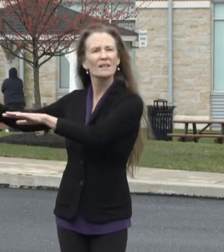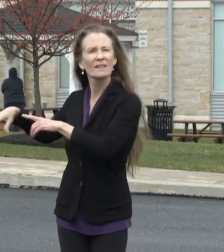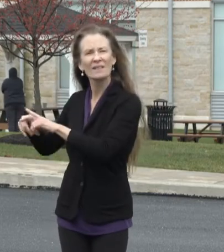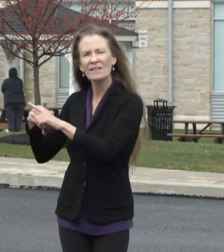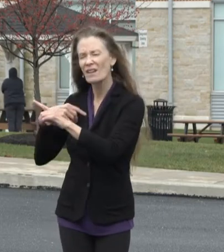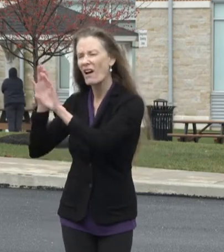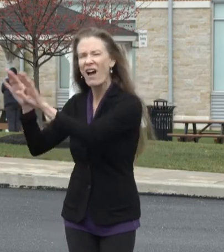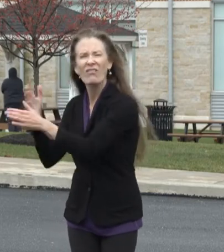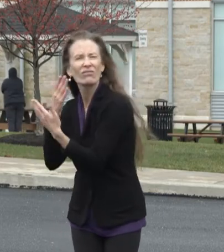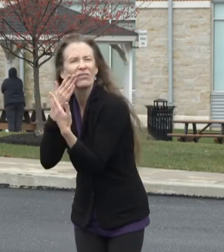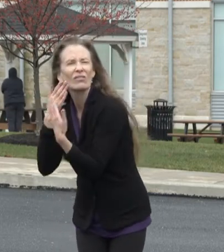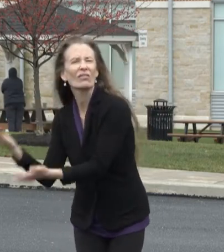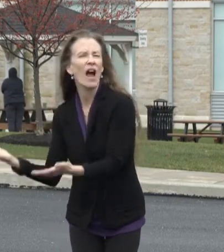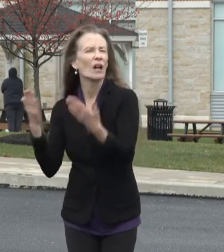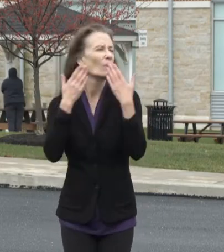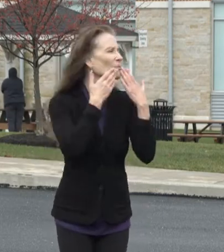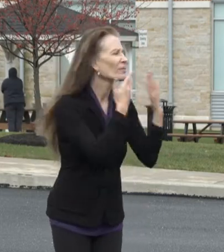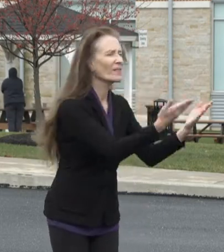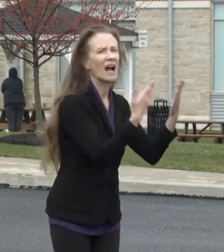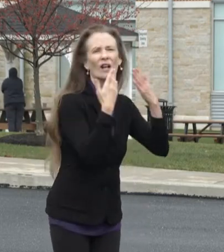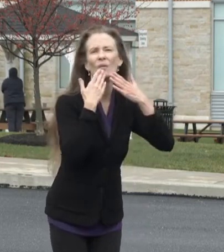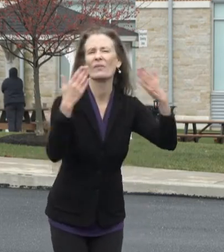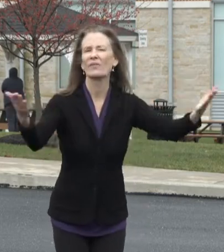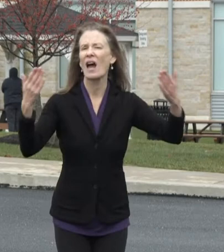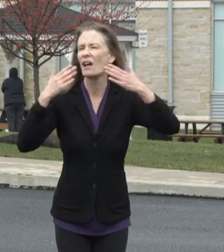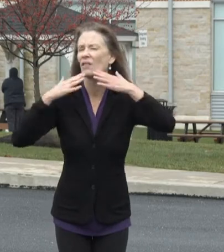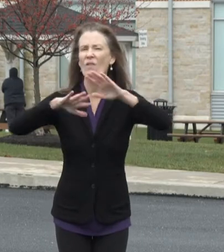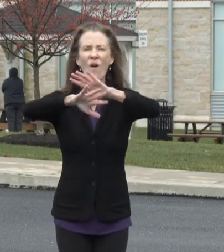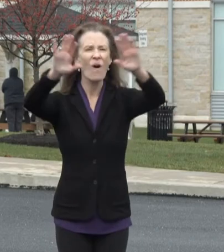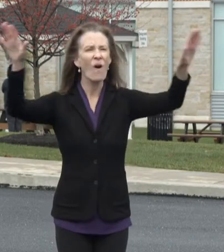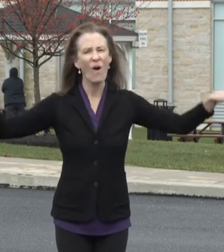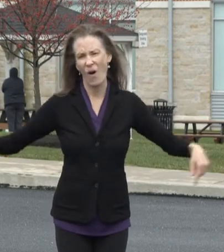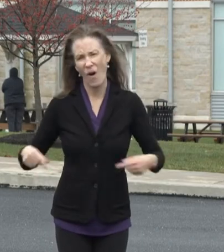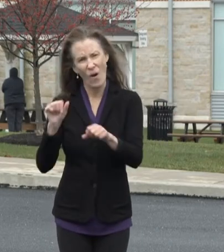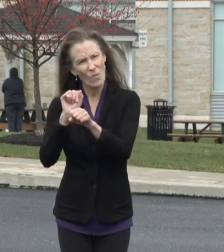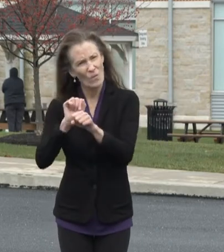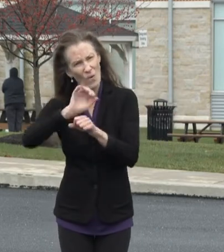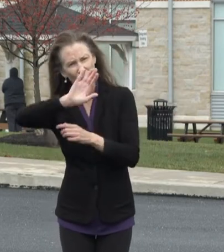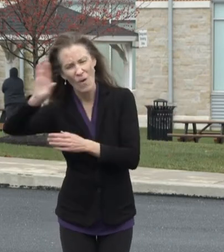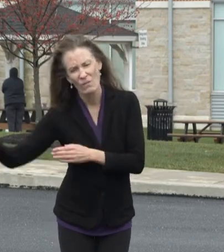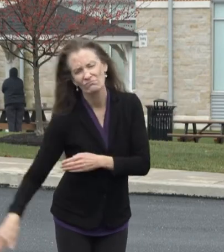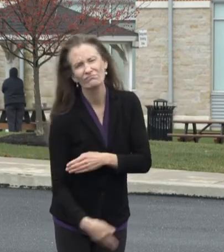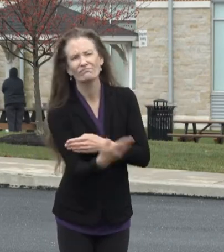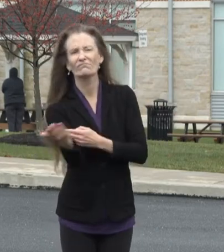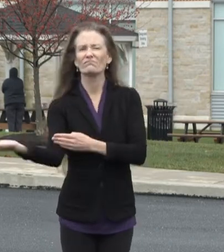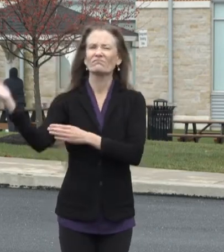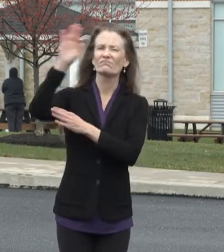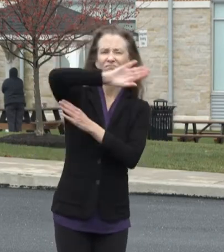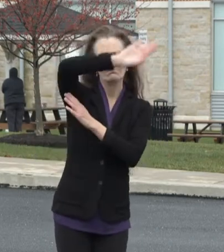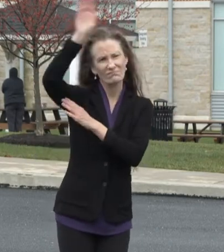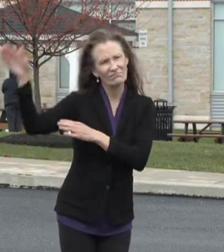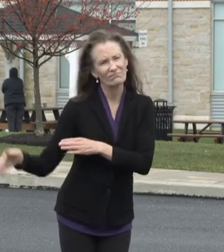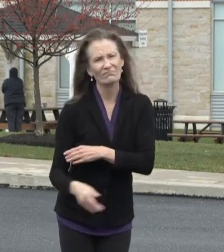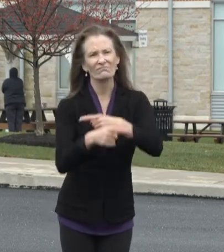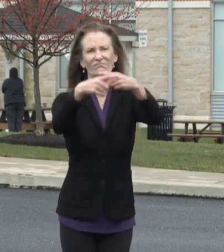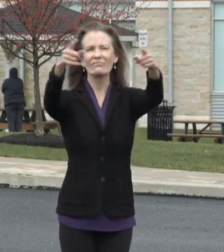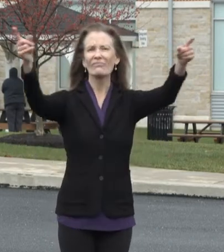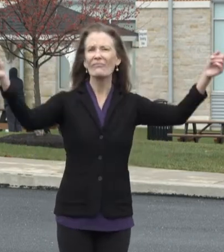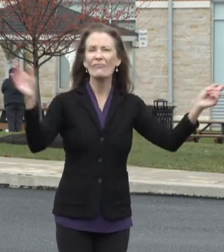there 24 hours a day serving our aged population, your mothers, your